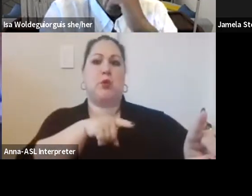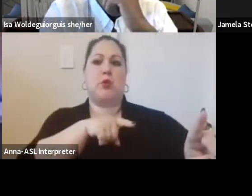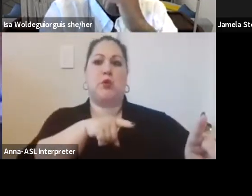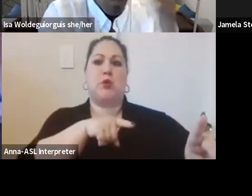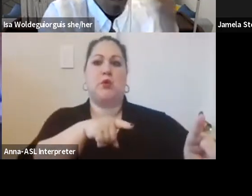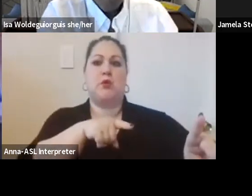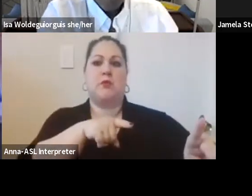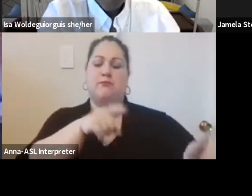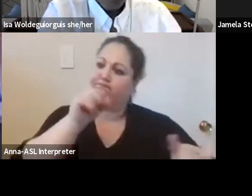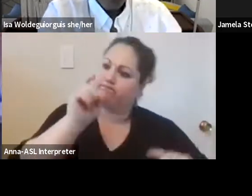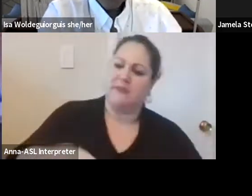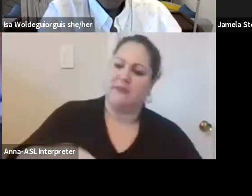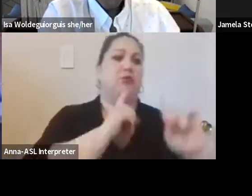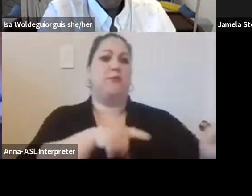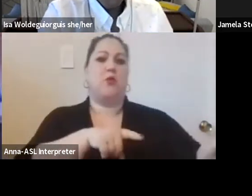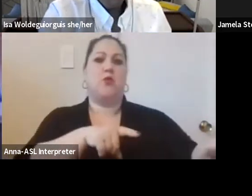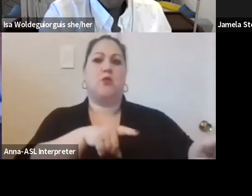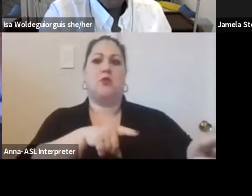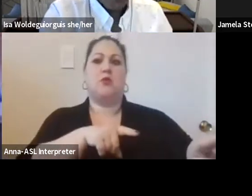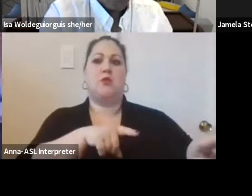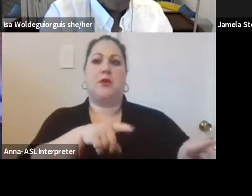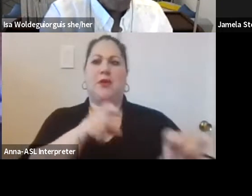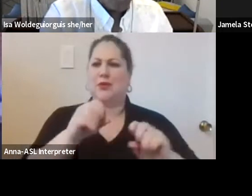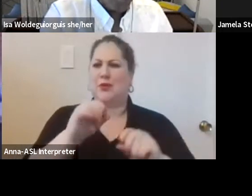helping you. She also had to report.